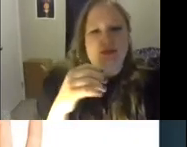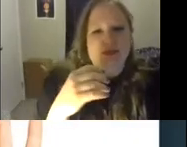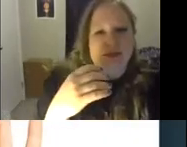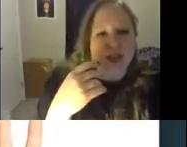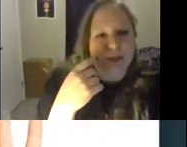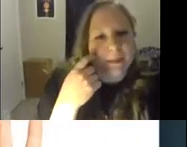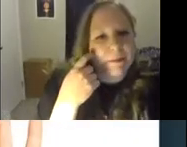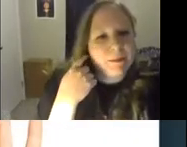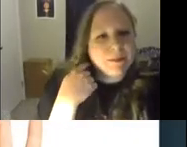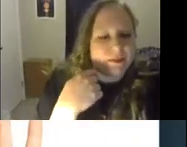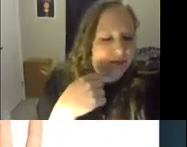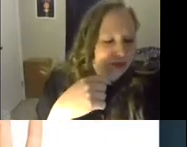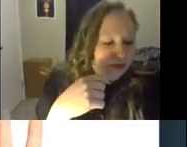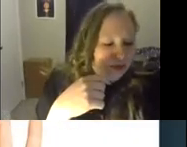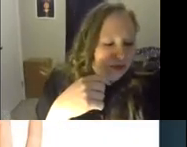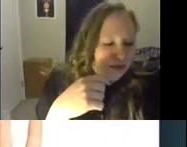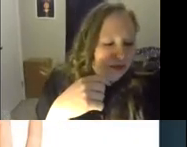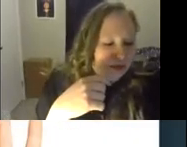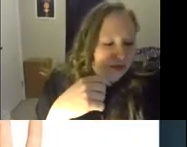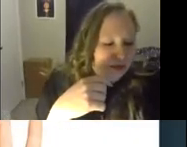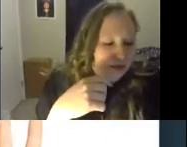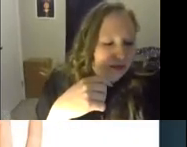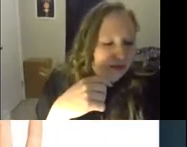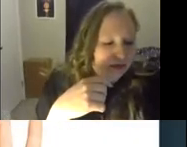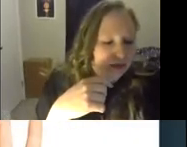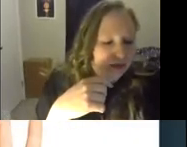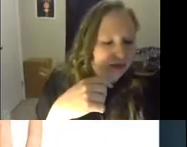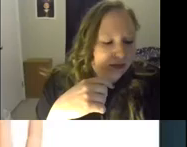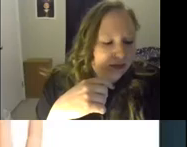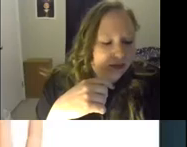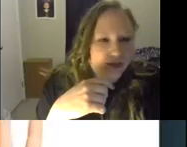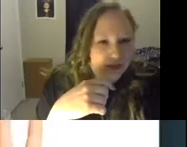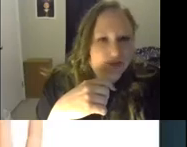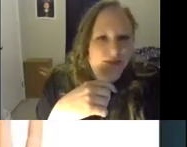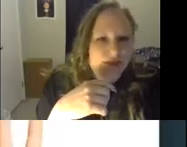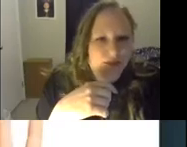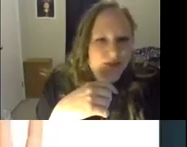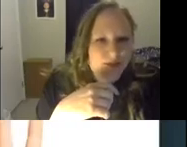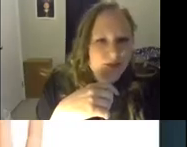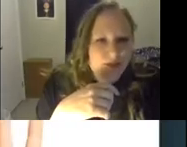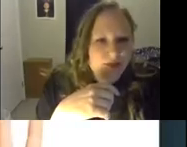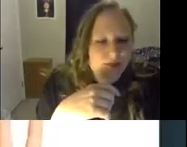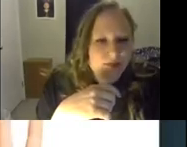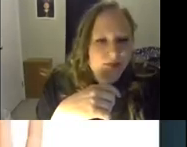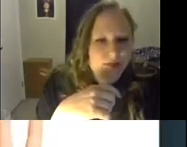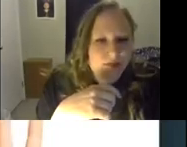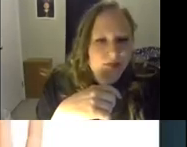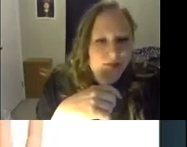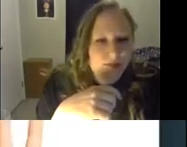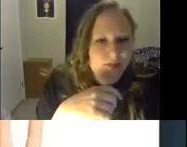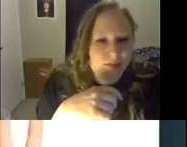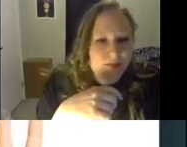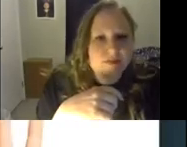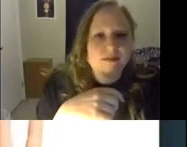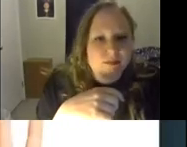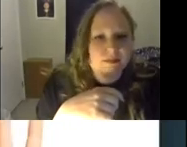Yeah, I've always had an issue. I'm right hand dominant, but I've never been able to grasp my